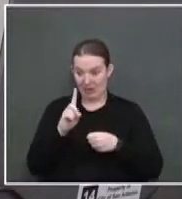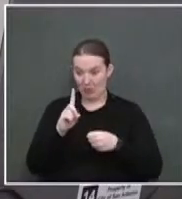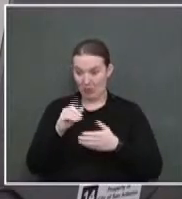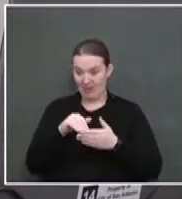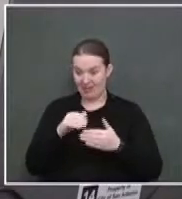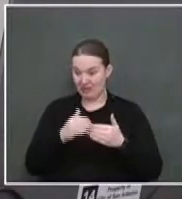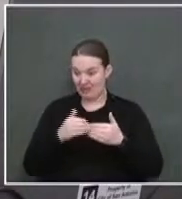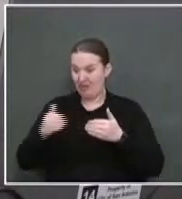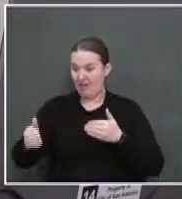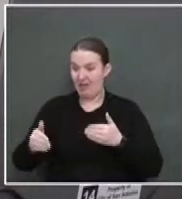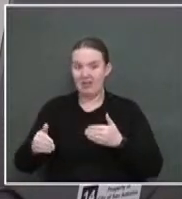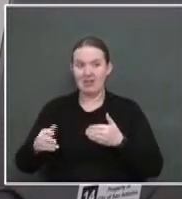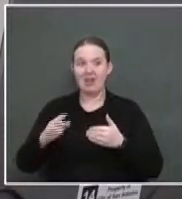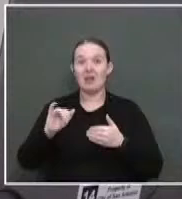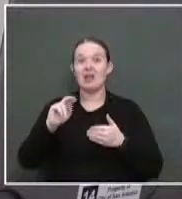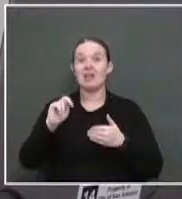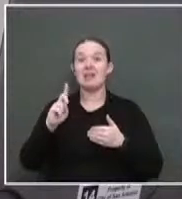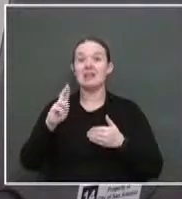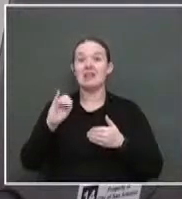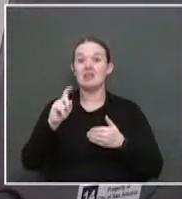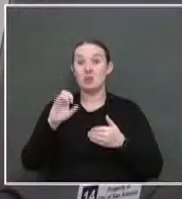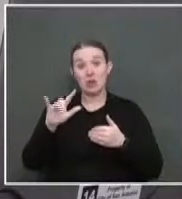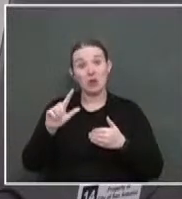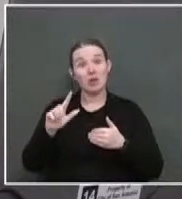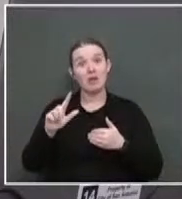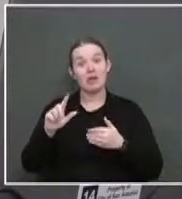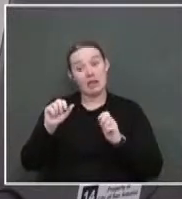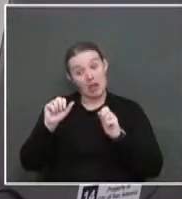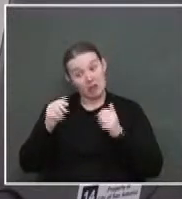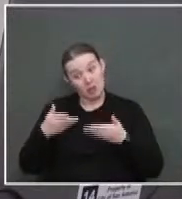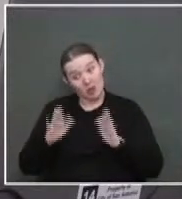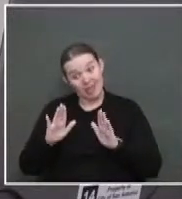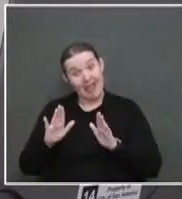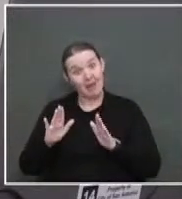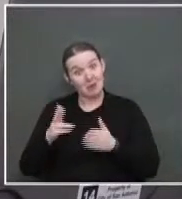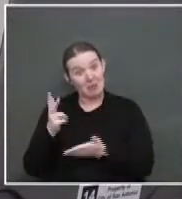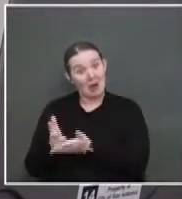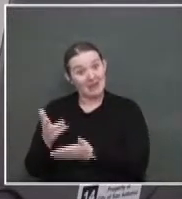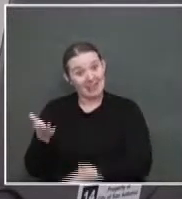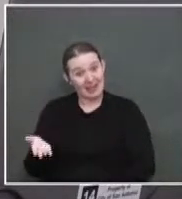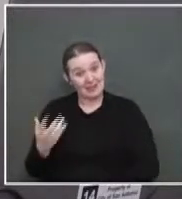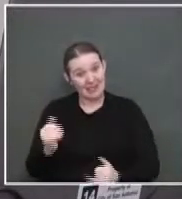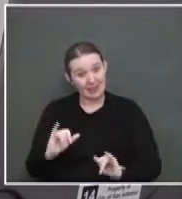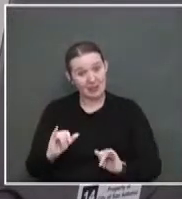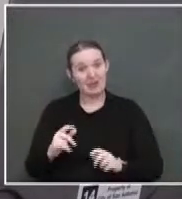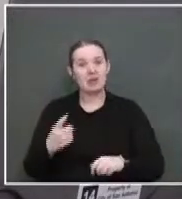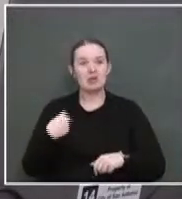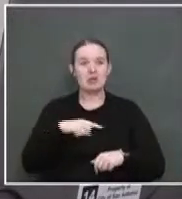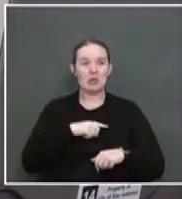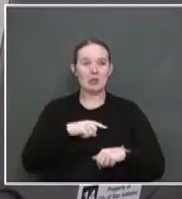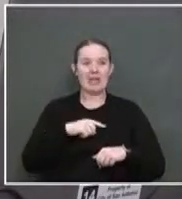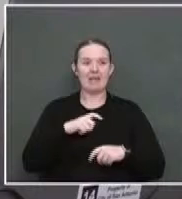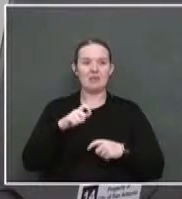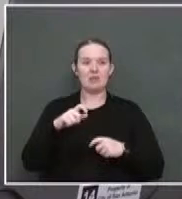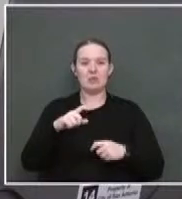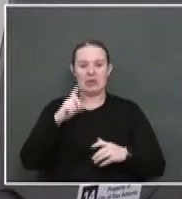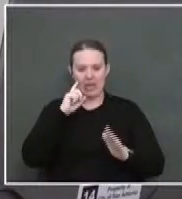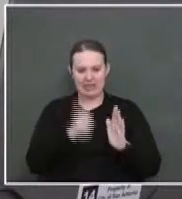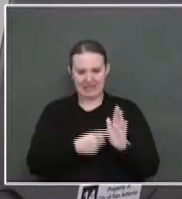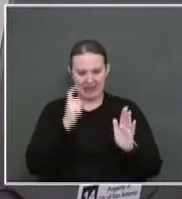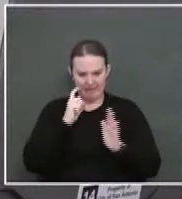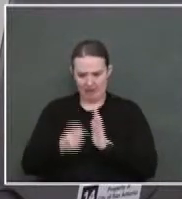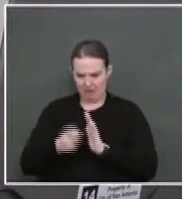be industrial that is allowed to park, so that requires more work for us to be able to identify specific areas.